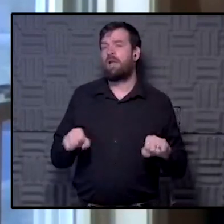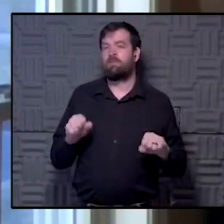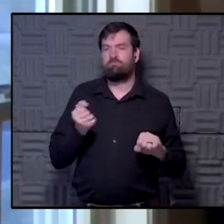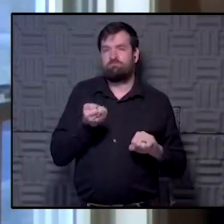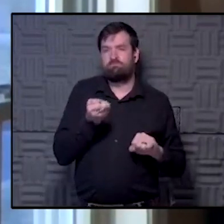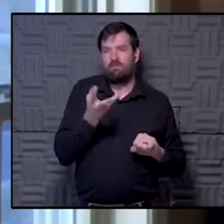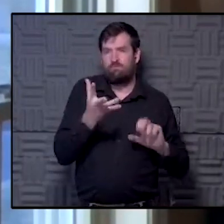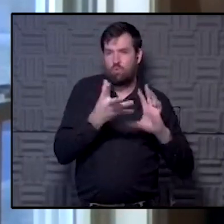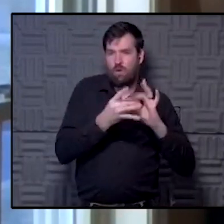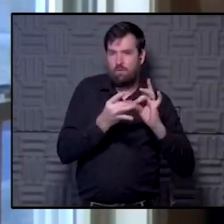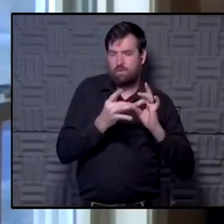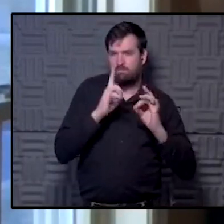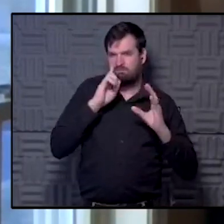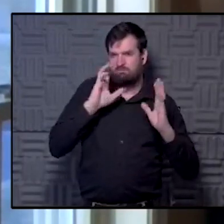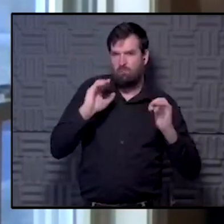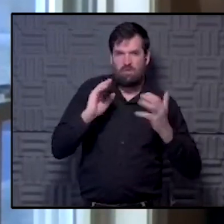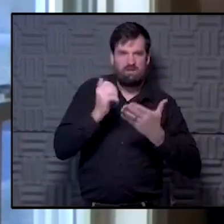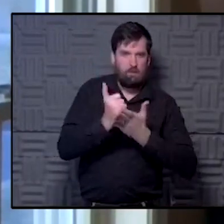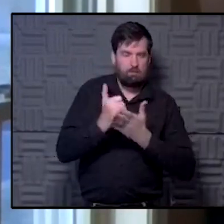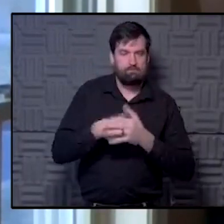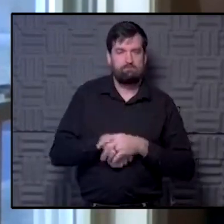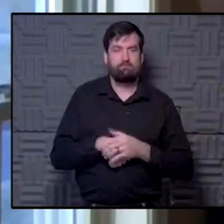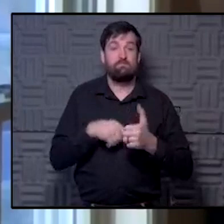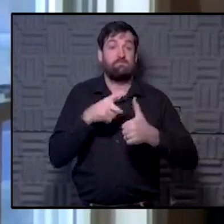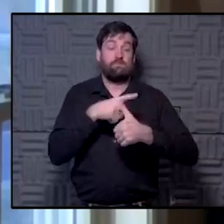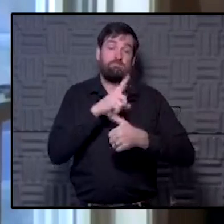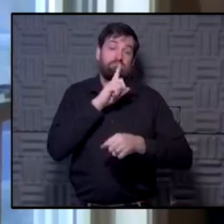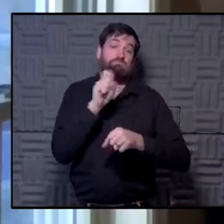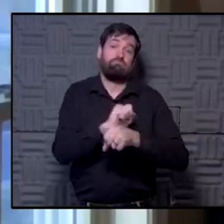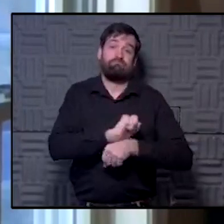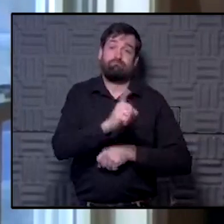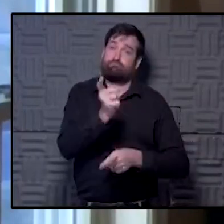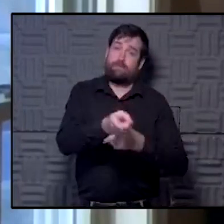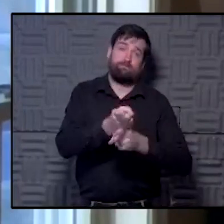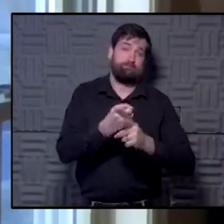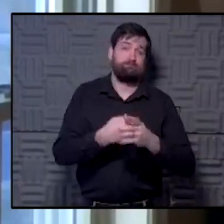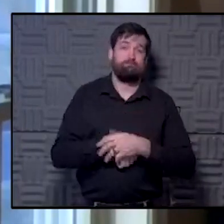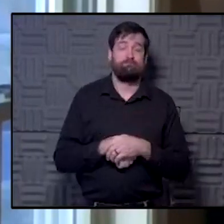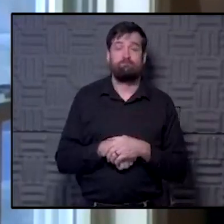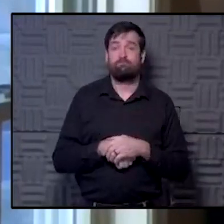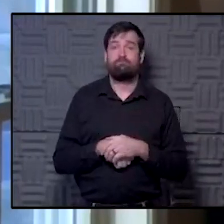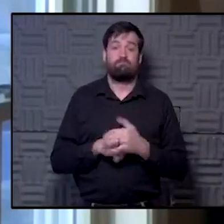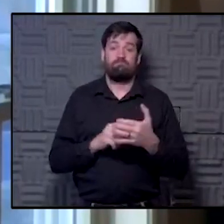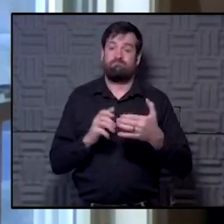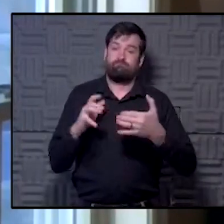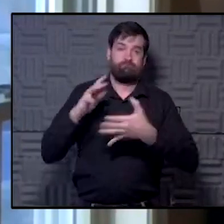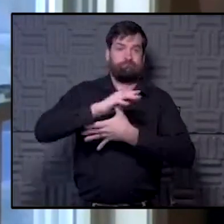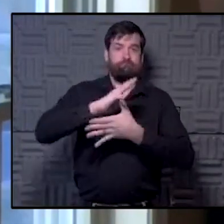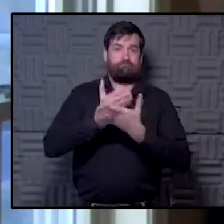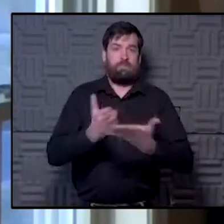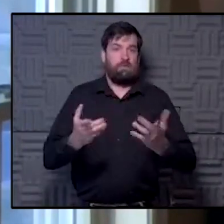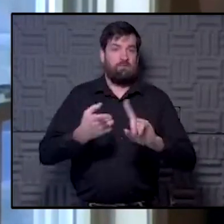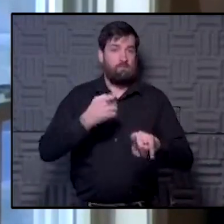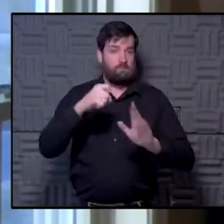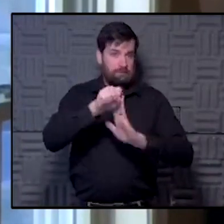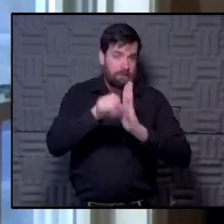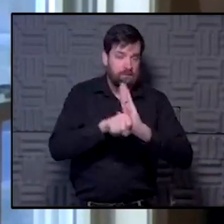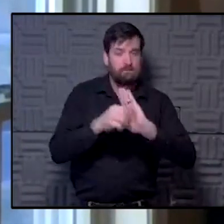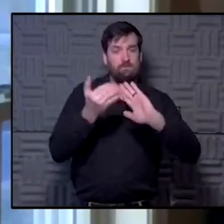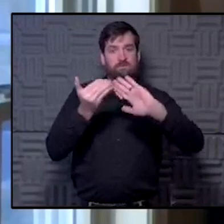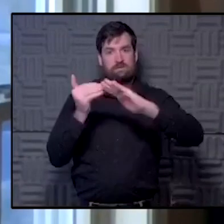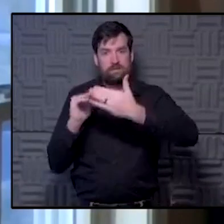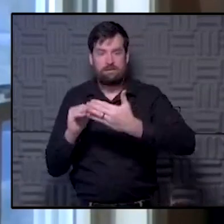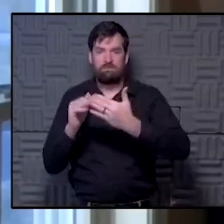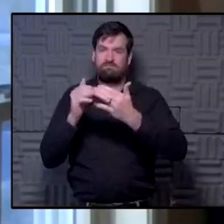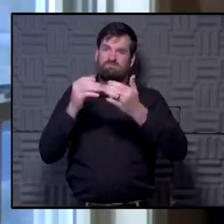comments that hopefully will be helpful. First, you're absolutely right. The number one thing that we hear from states, cities,